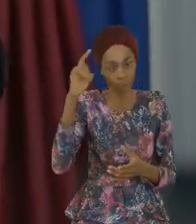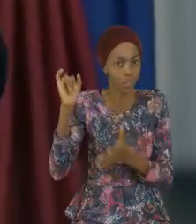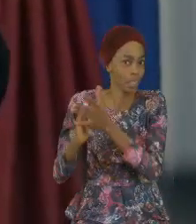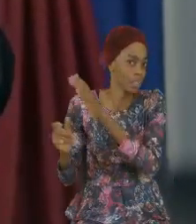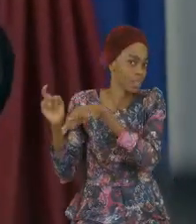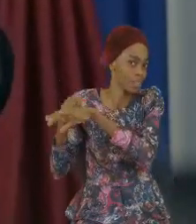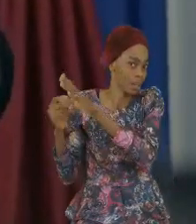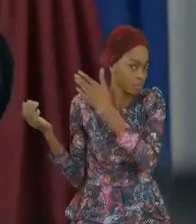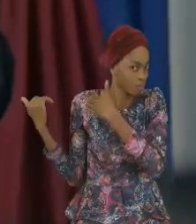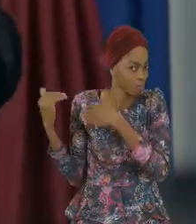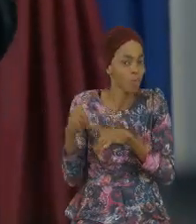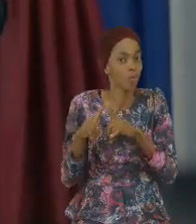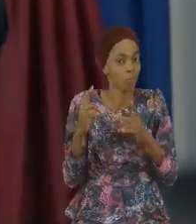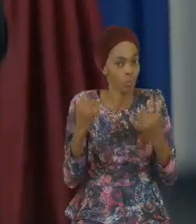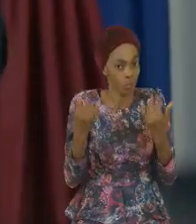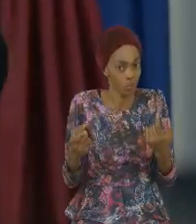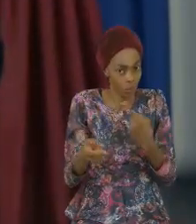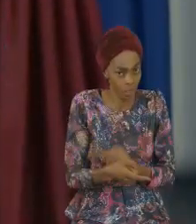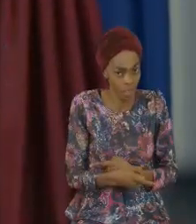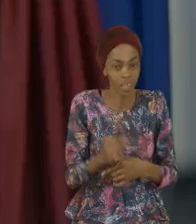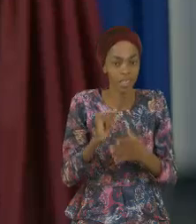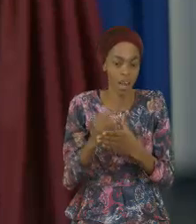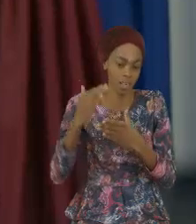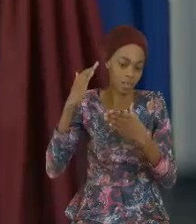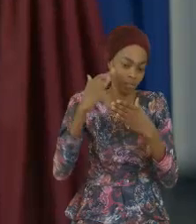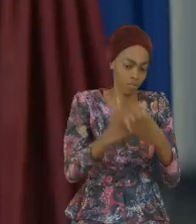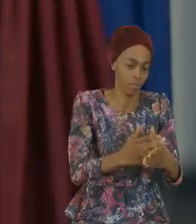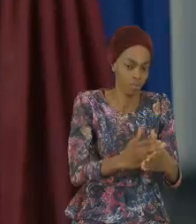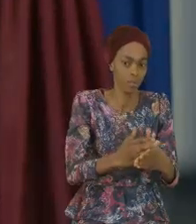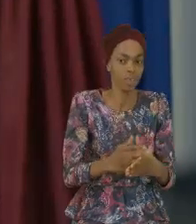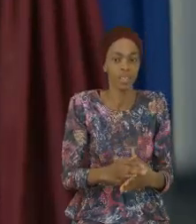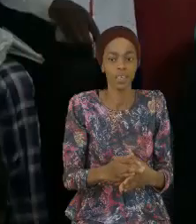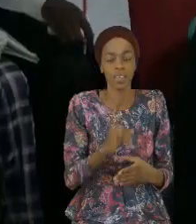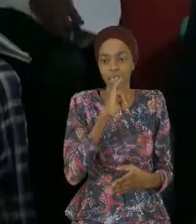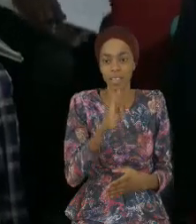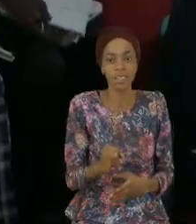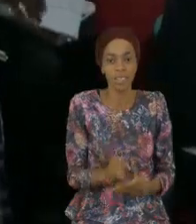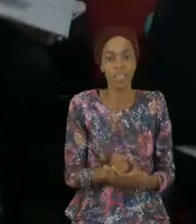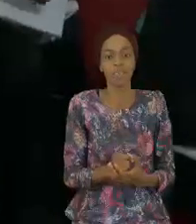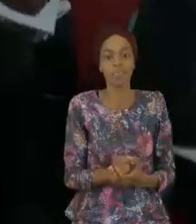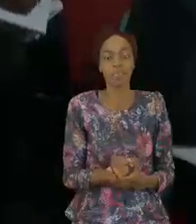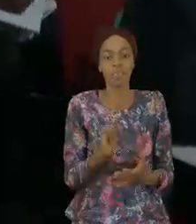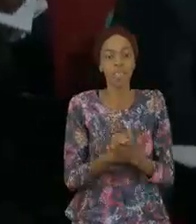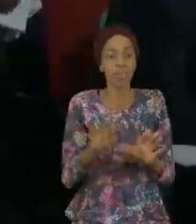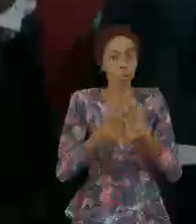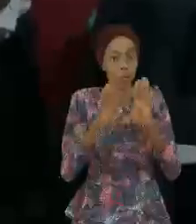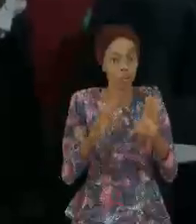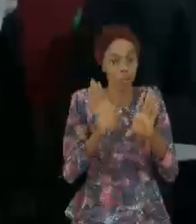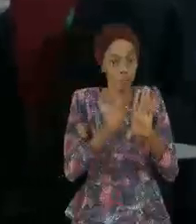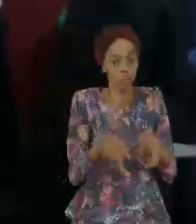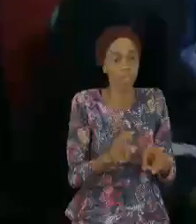Today's thoroughfare is now before you. Look at this, we're looking